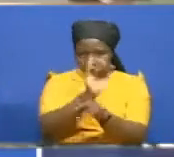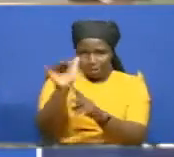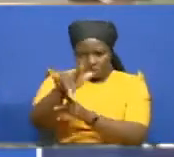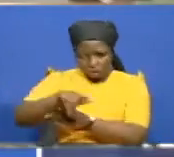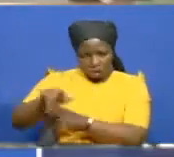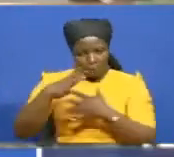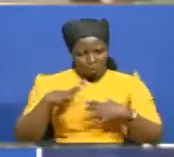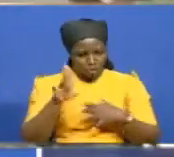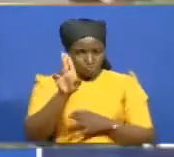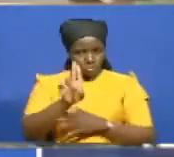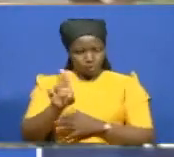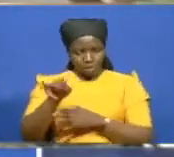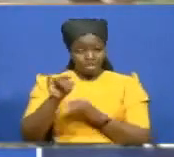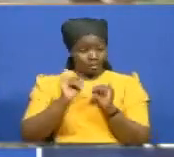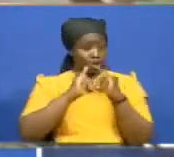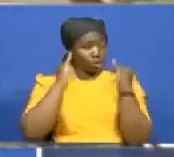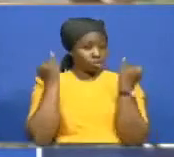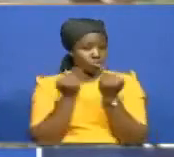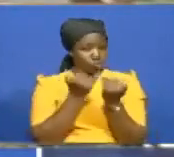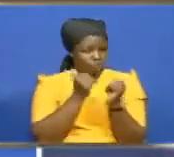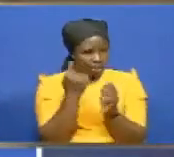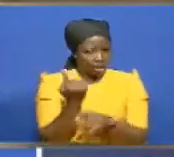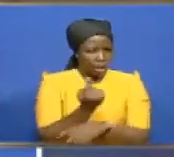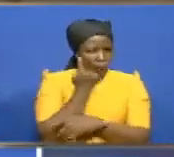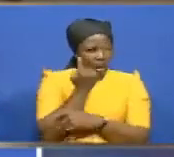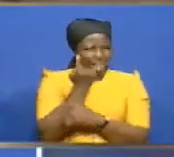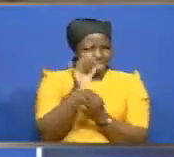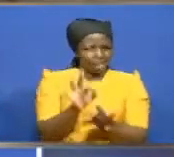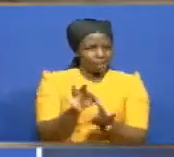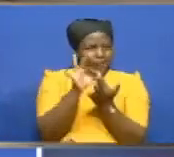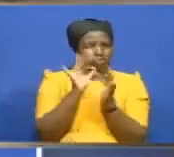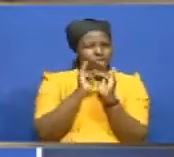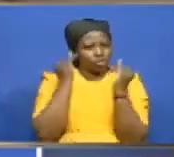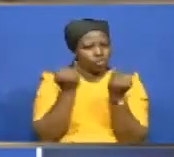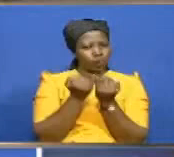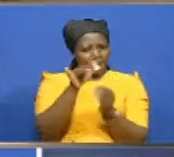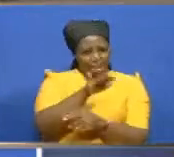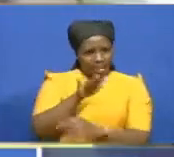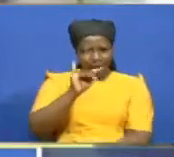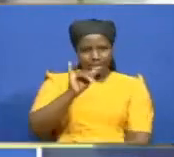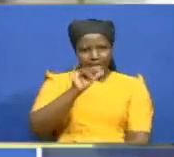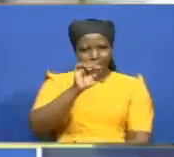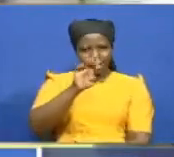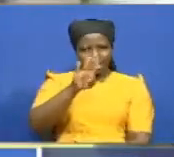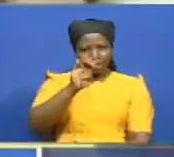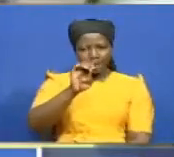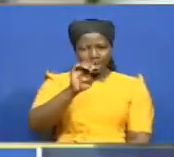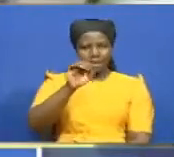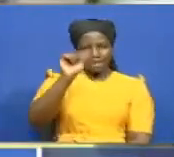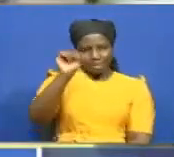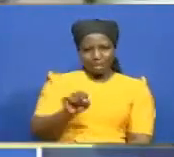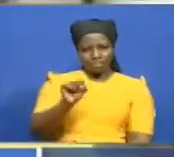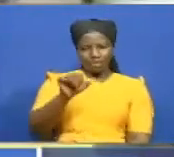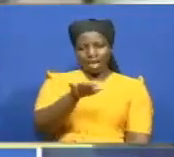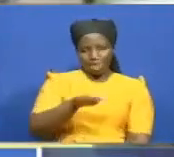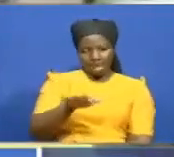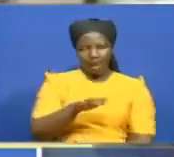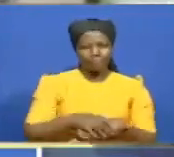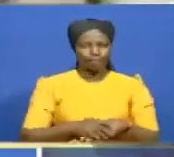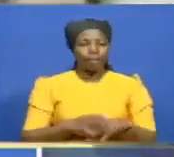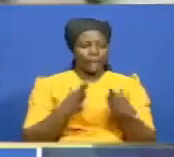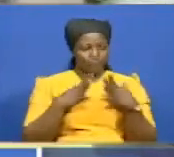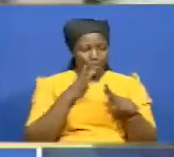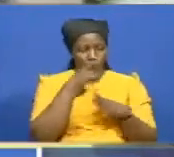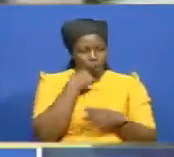take advantage of the institution, which is the only one of its kind in Igembe South constituency. Pia wale wana